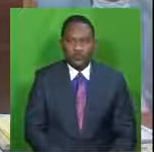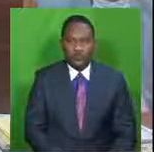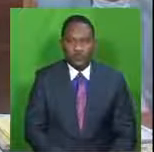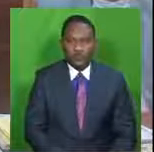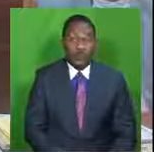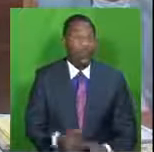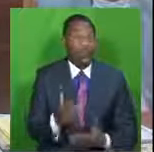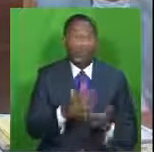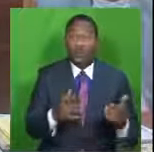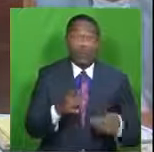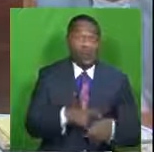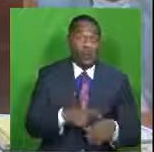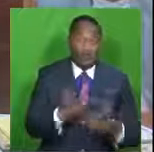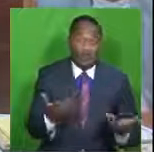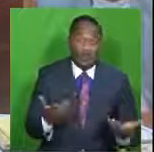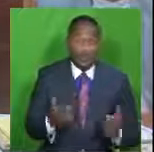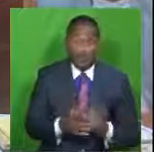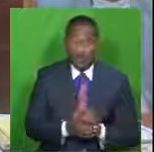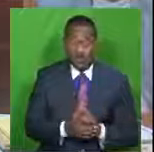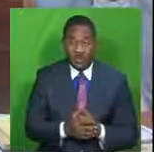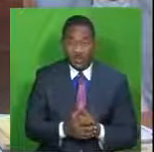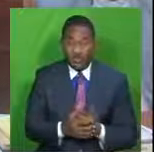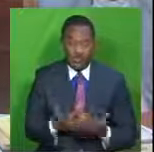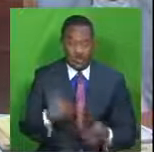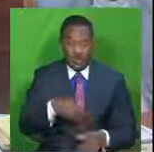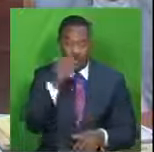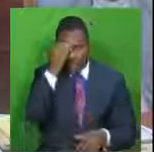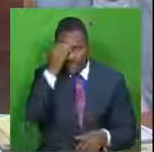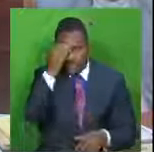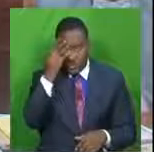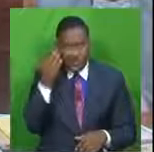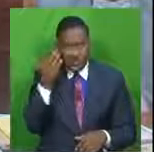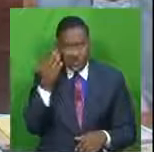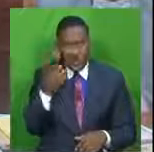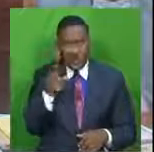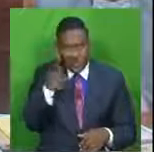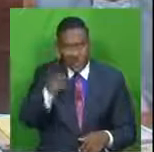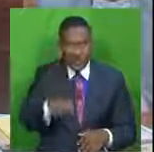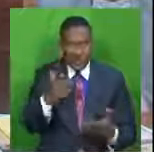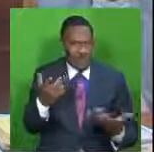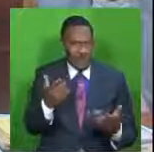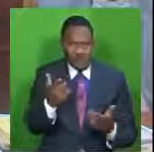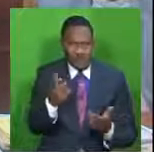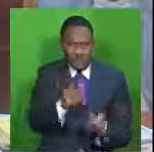changes. Even the supporting public will know that, no, you have to change your format.